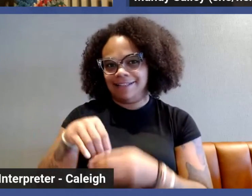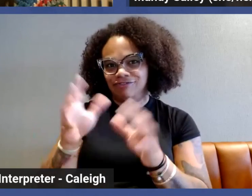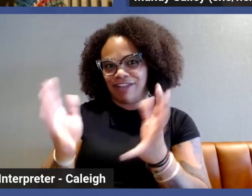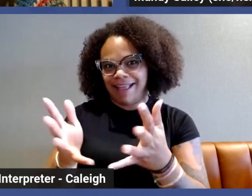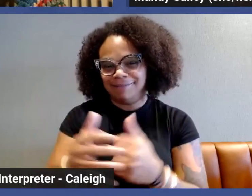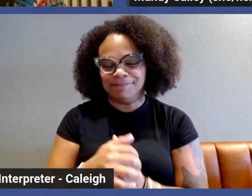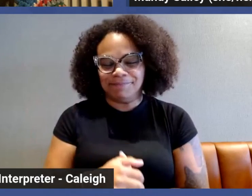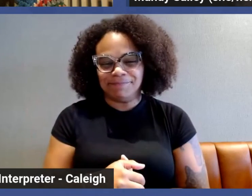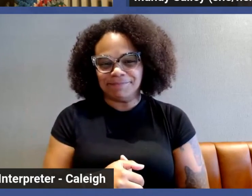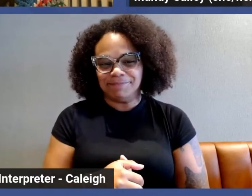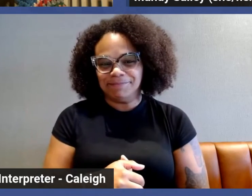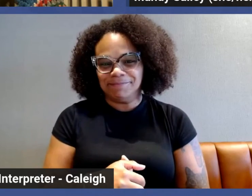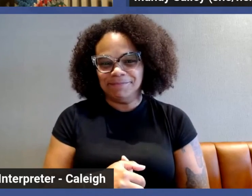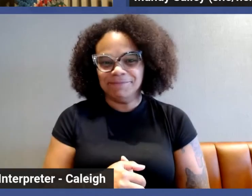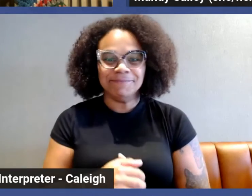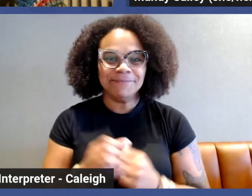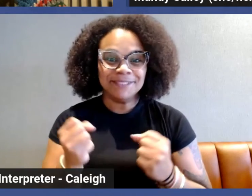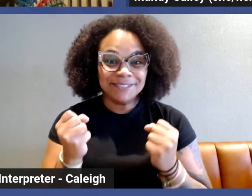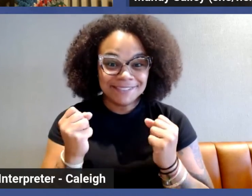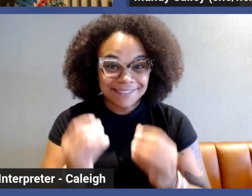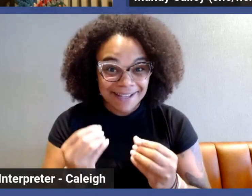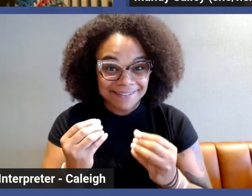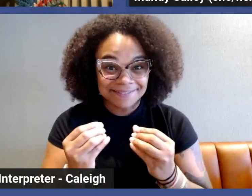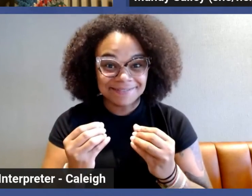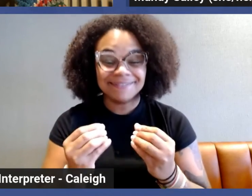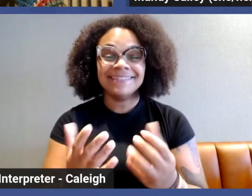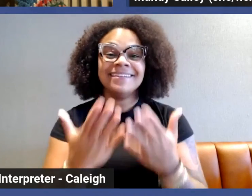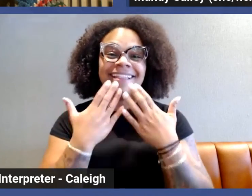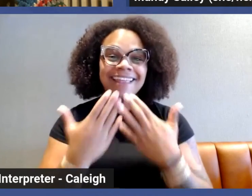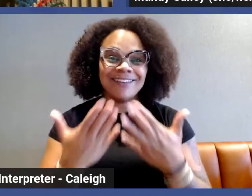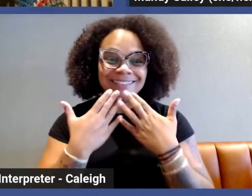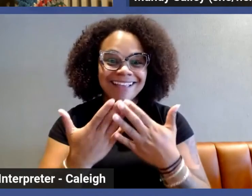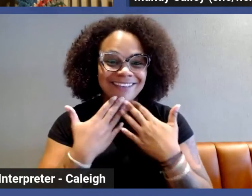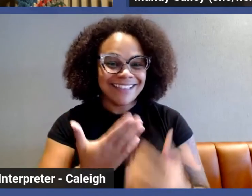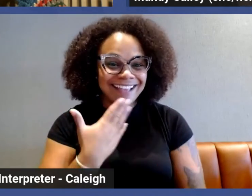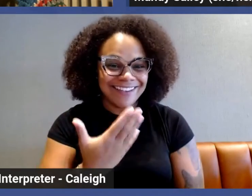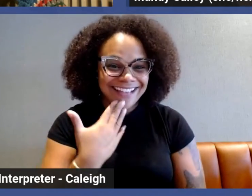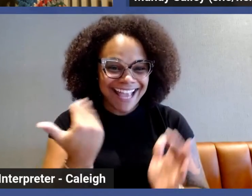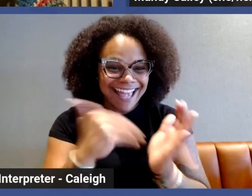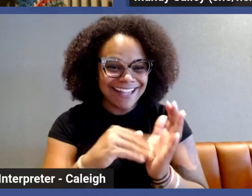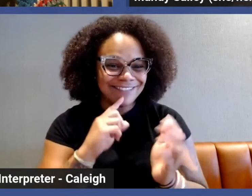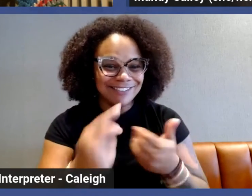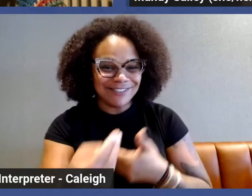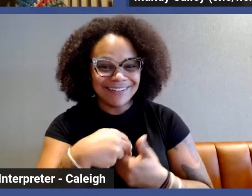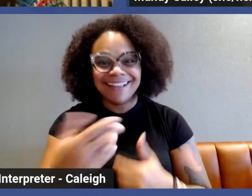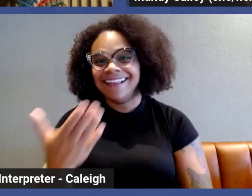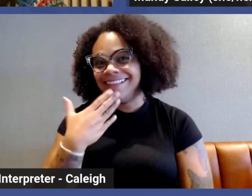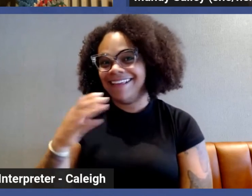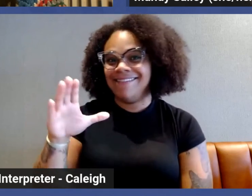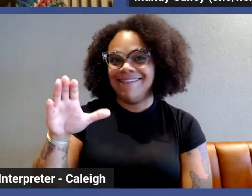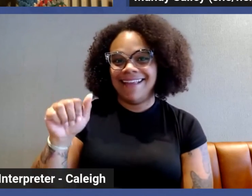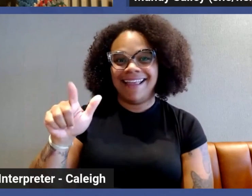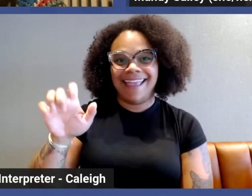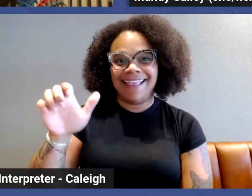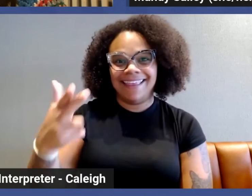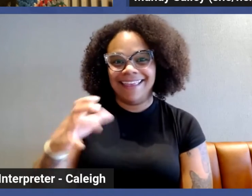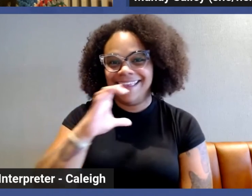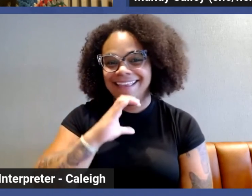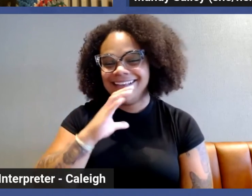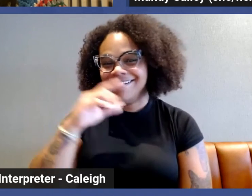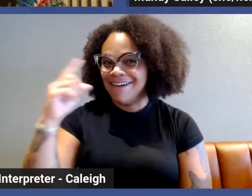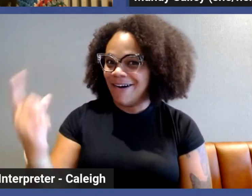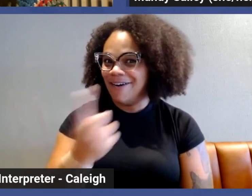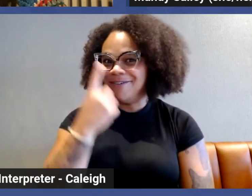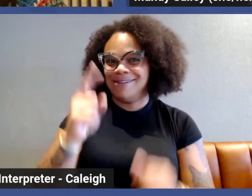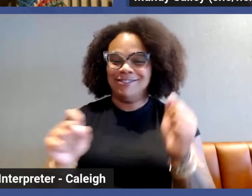So with that being said, thank you again for being here. Thank you, Kaylee, for always showing